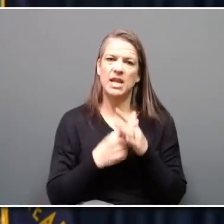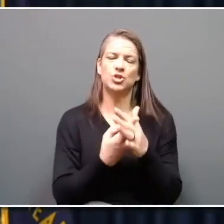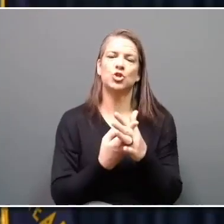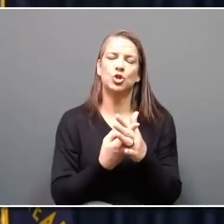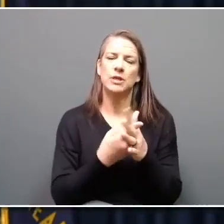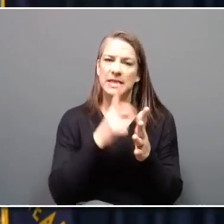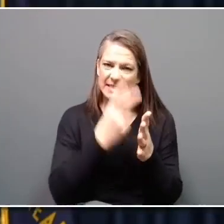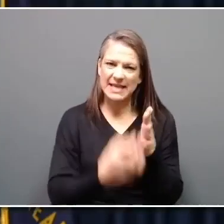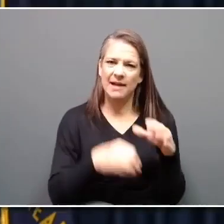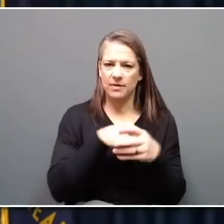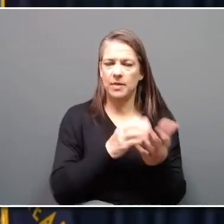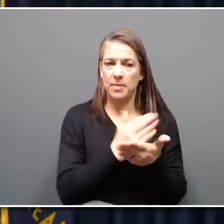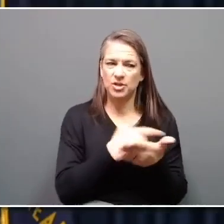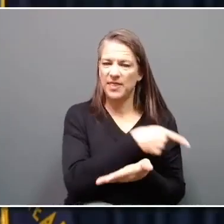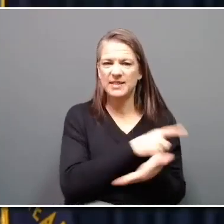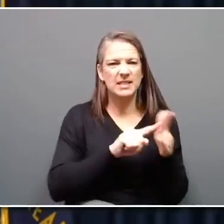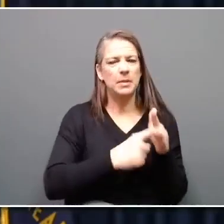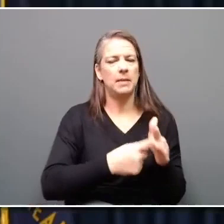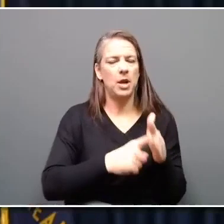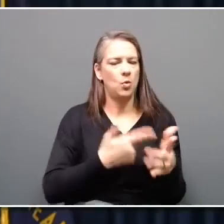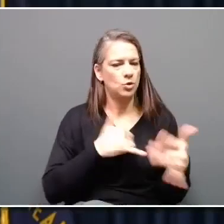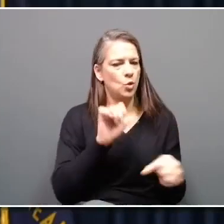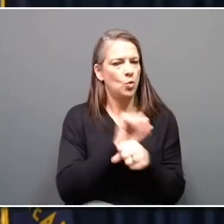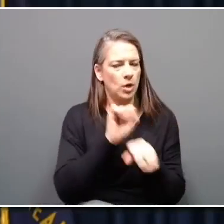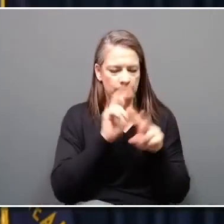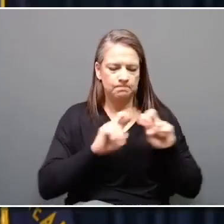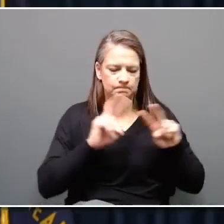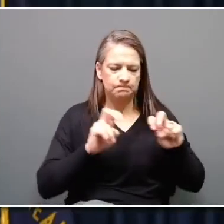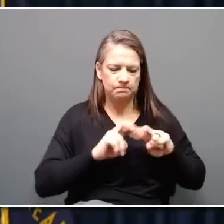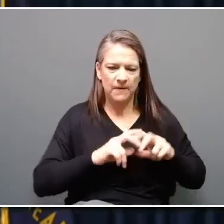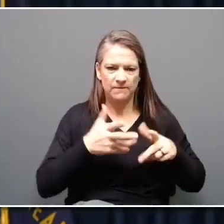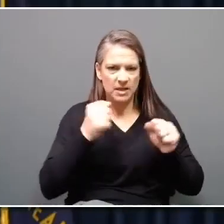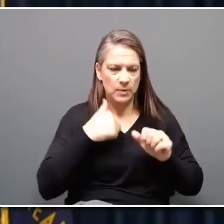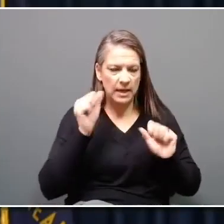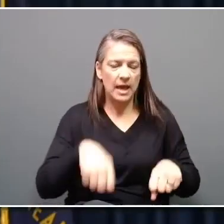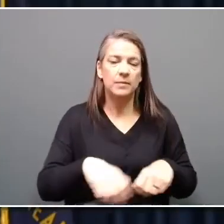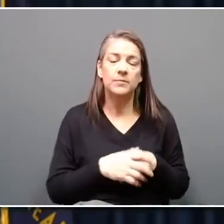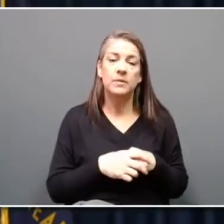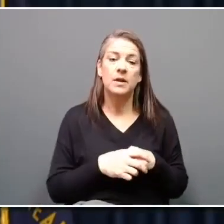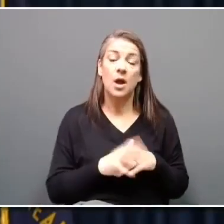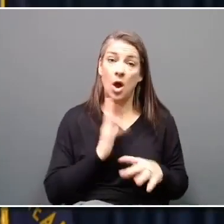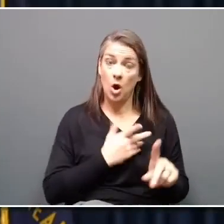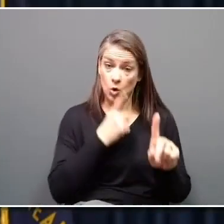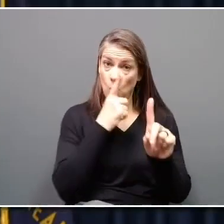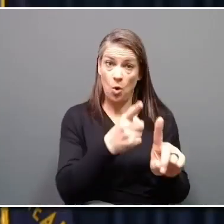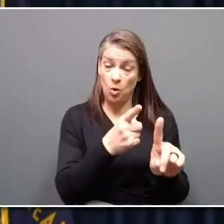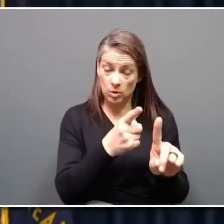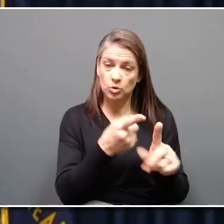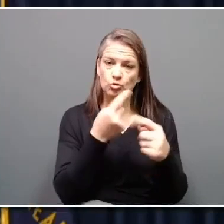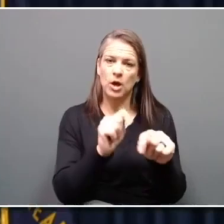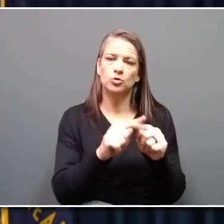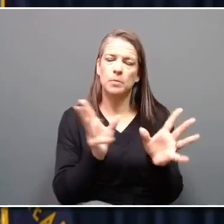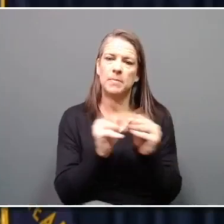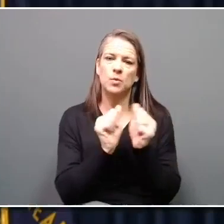Remember, this is pretty preliminary. We're working as fast as we can. From here, our goal is going to be to try to meet with House